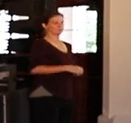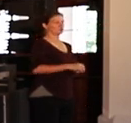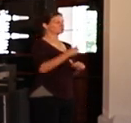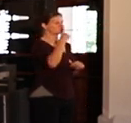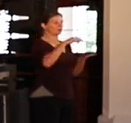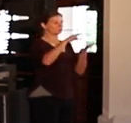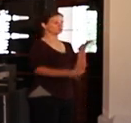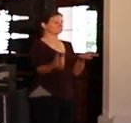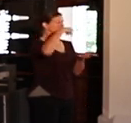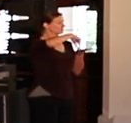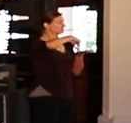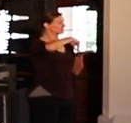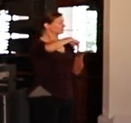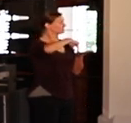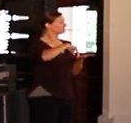stand?